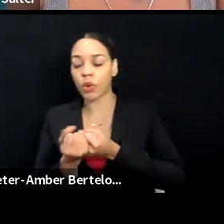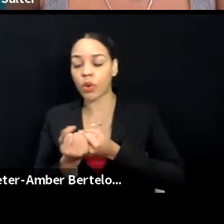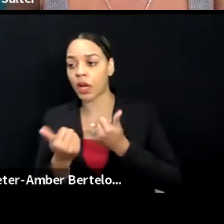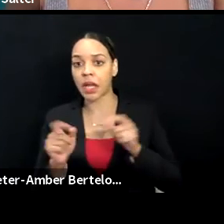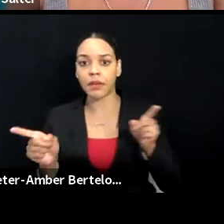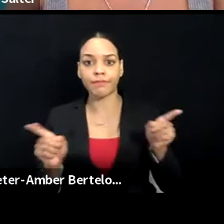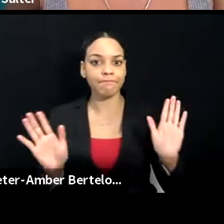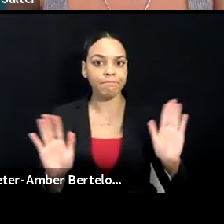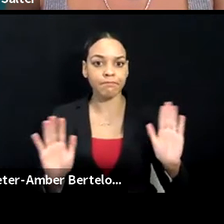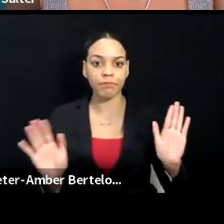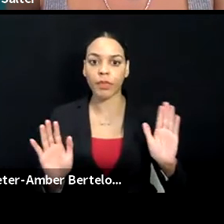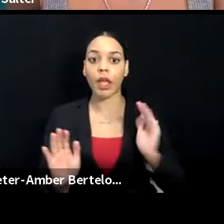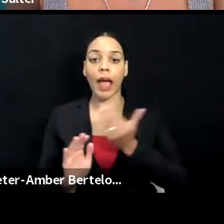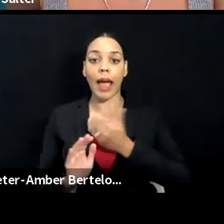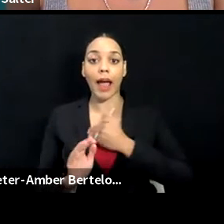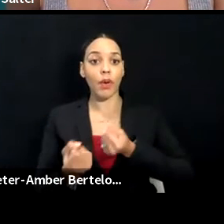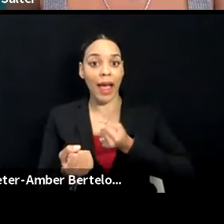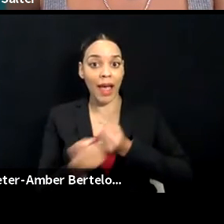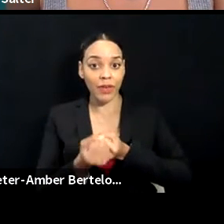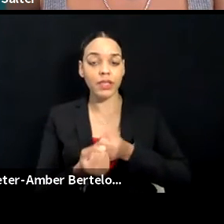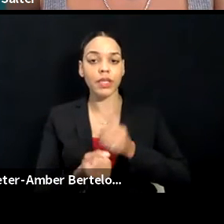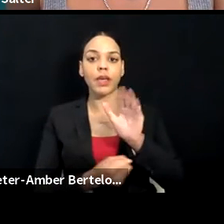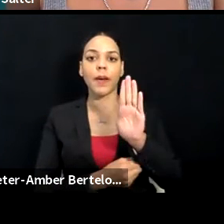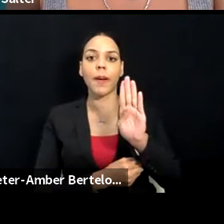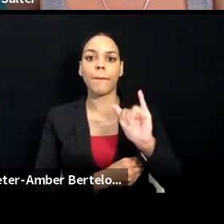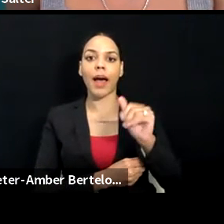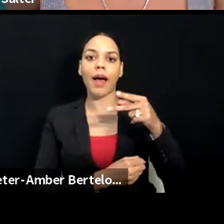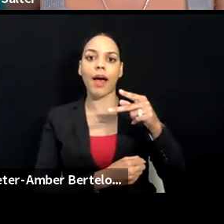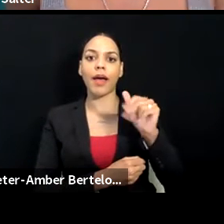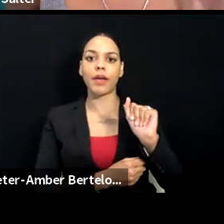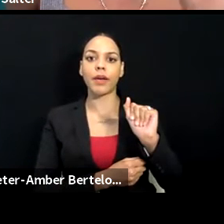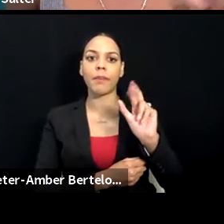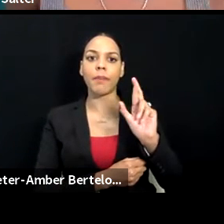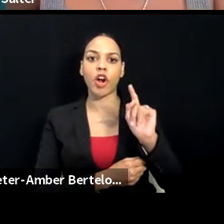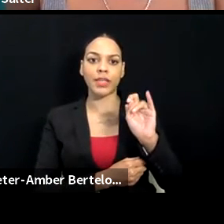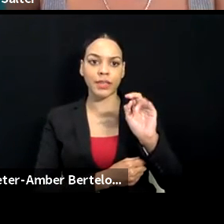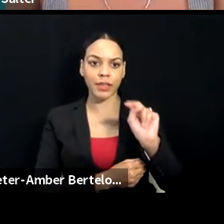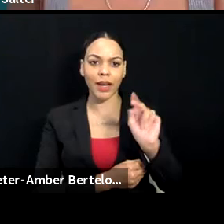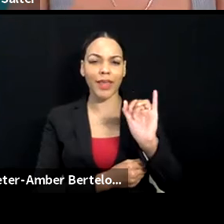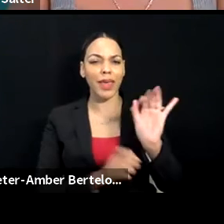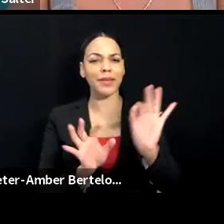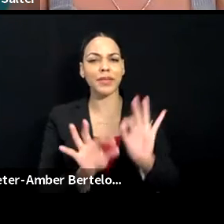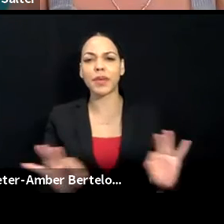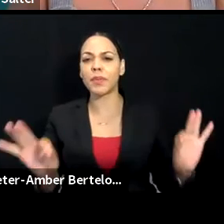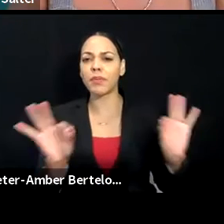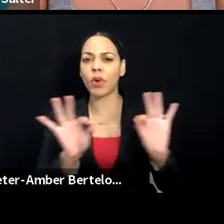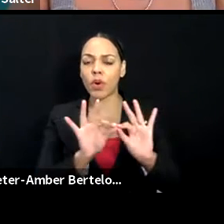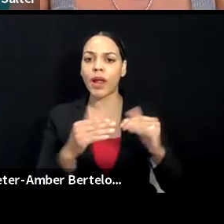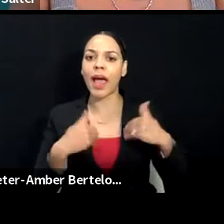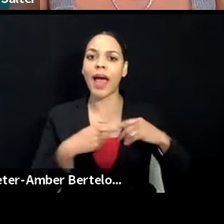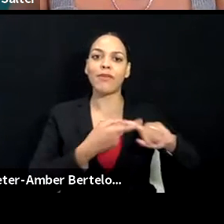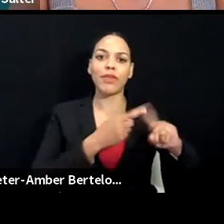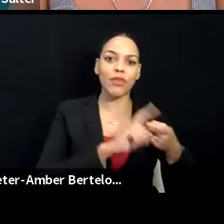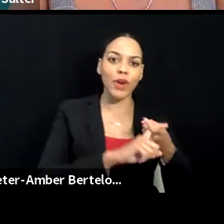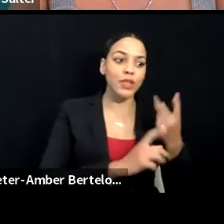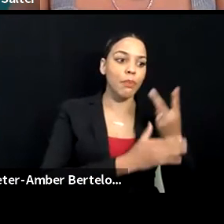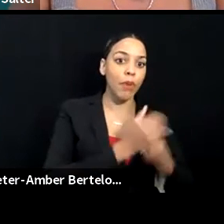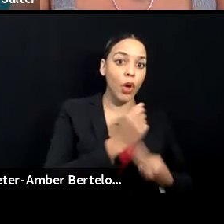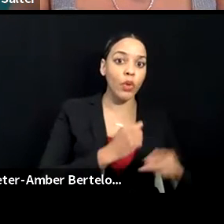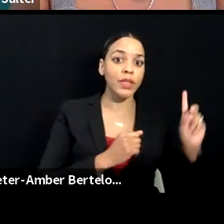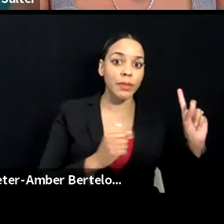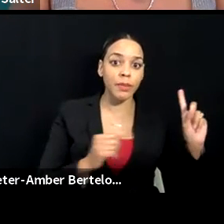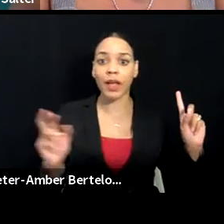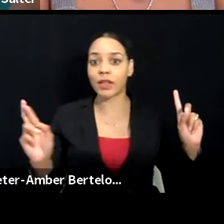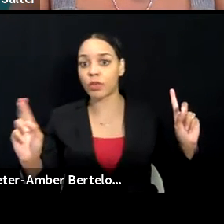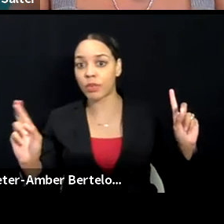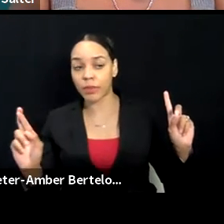advocacy is bipartisan. And that is so important, to make friends on both sides of the aisle, because